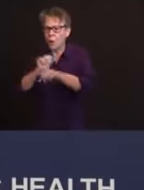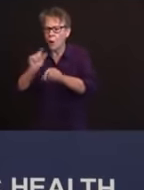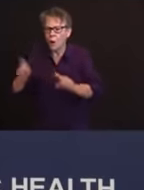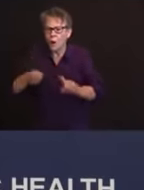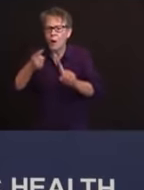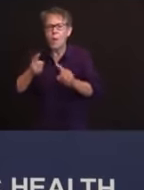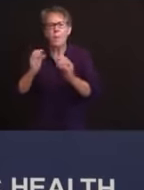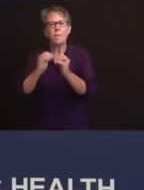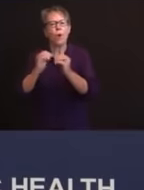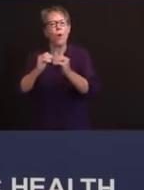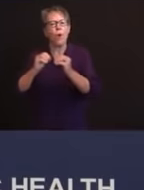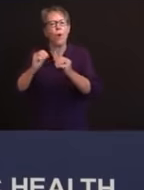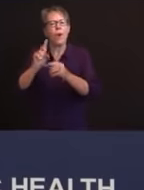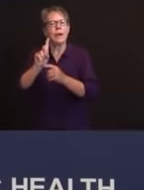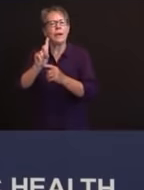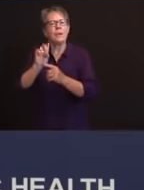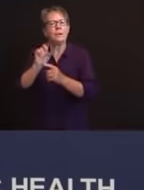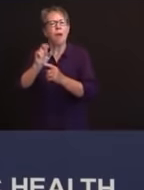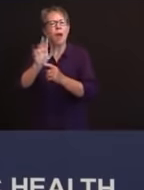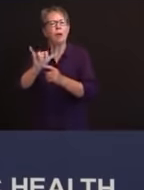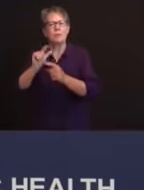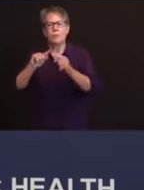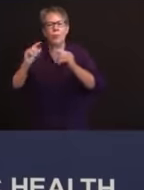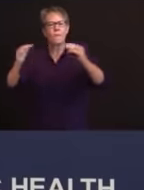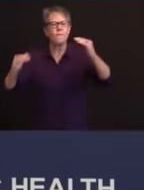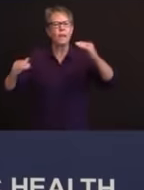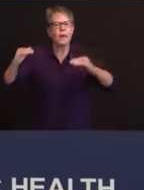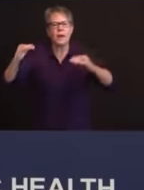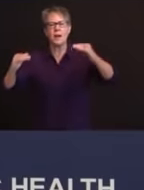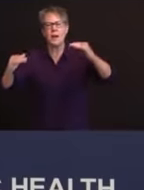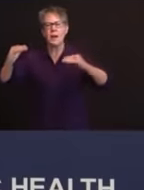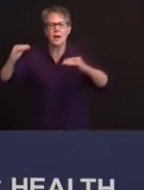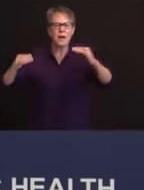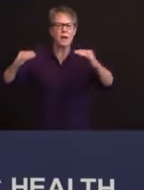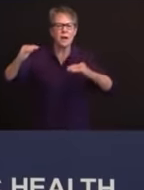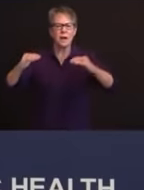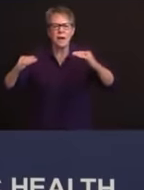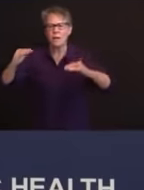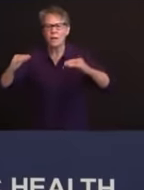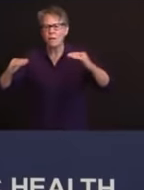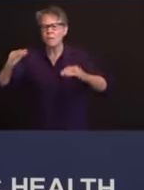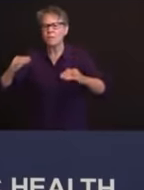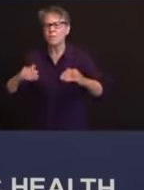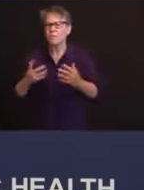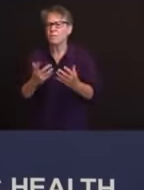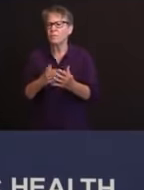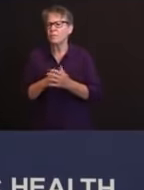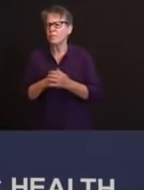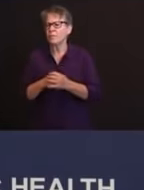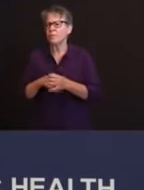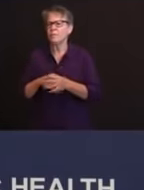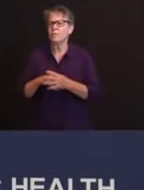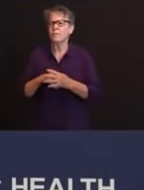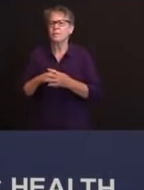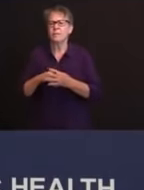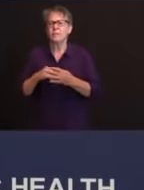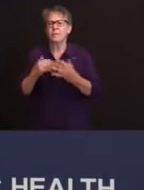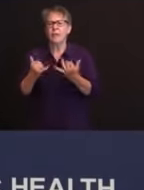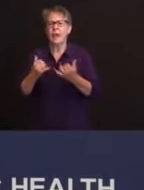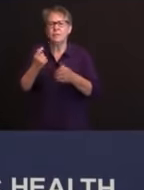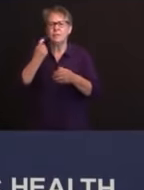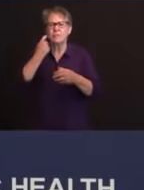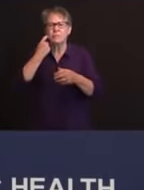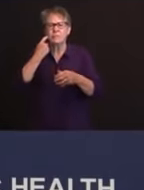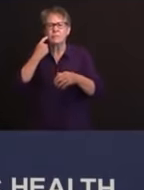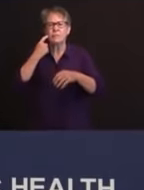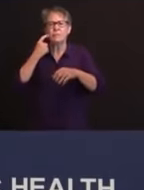do that, whether it's what we've done on online registration, folks on probation or parole. If you're 17 before the primary and you turn